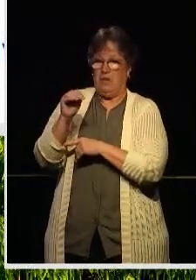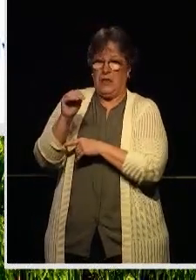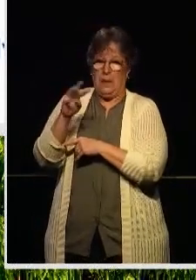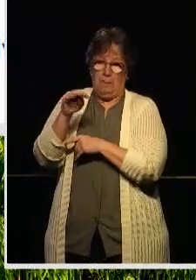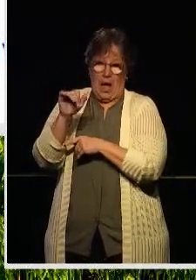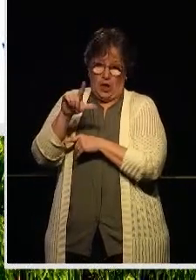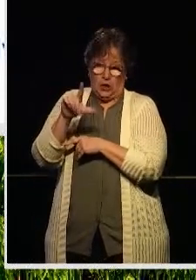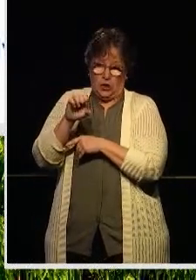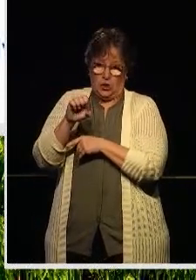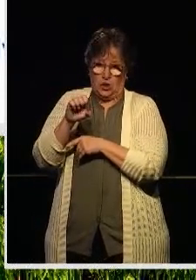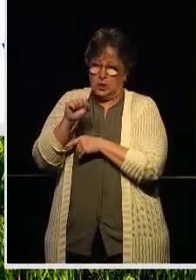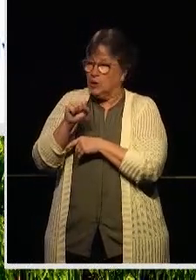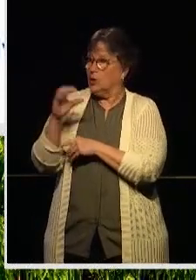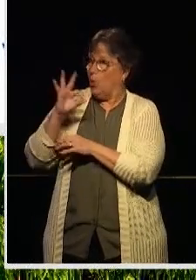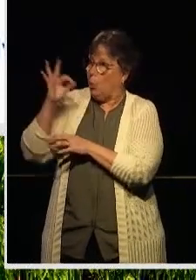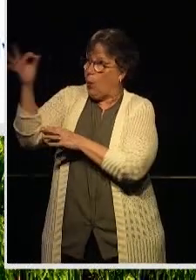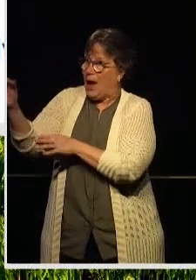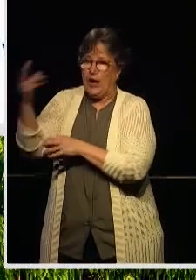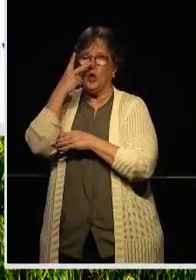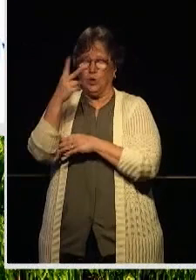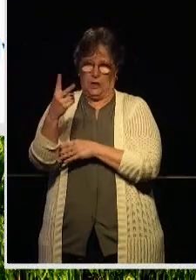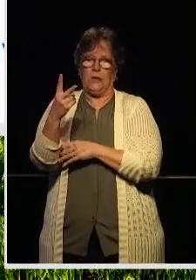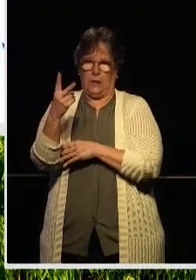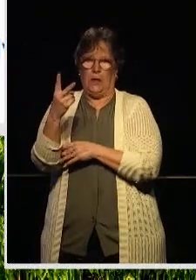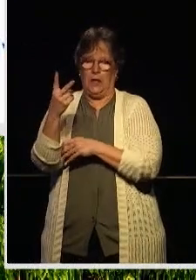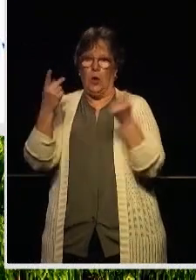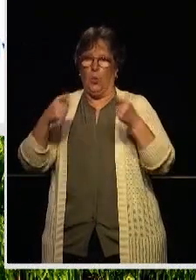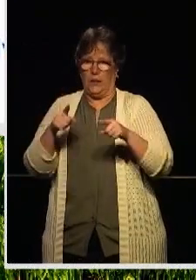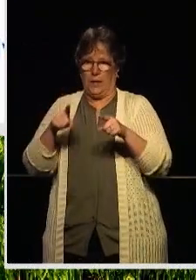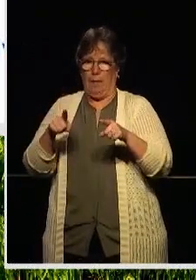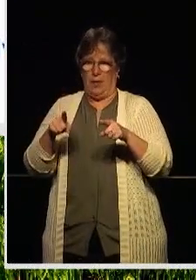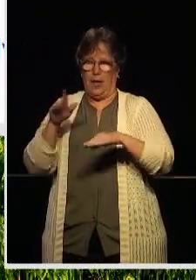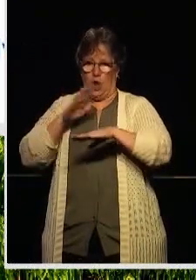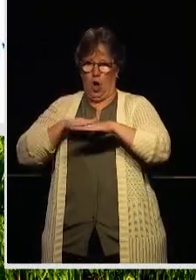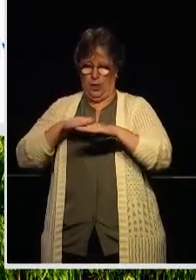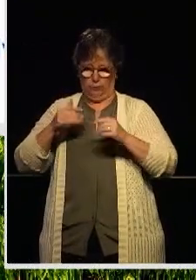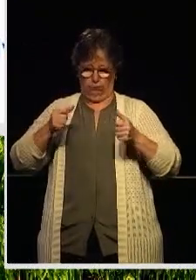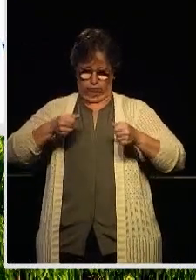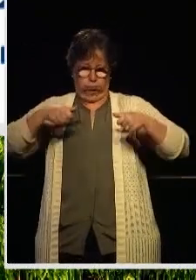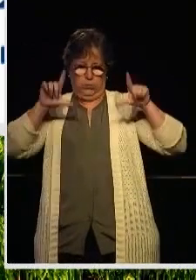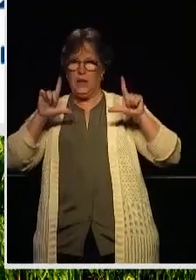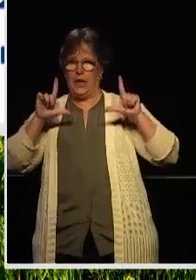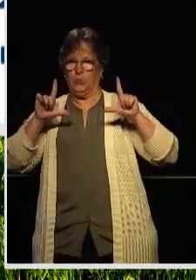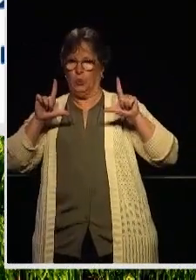be able to see the results in real time in your dashboard, on a dashboard in your headquarters.